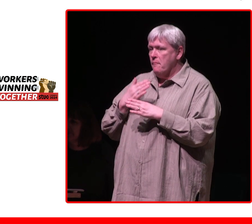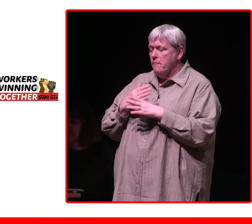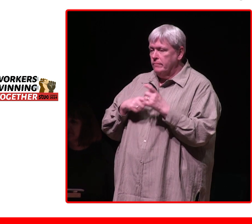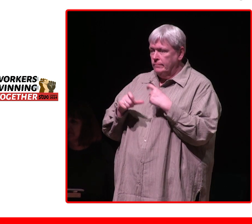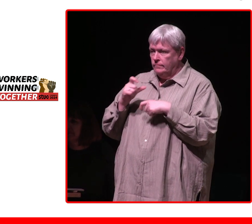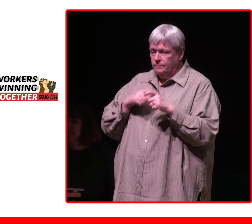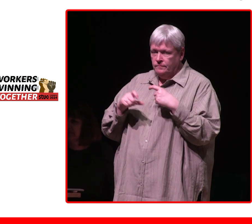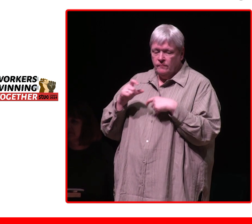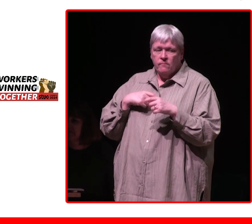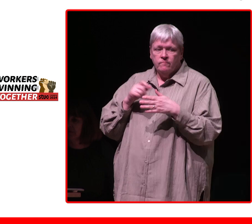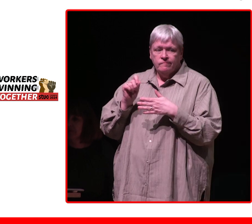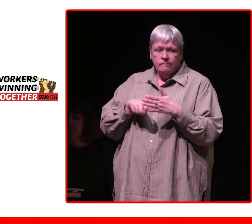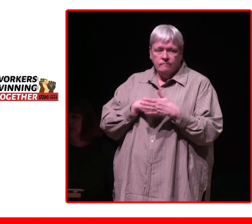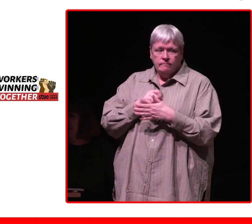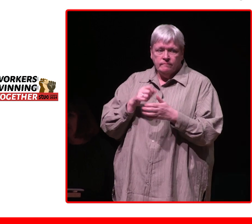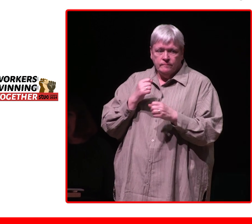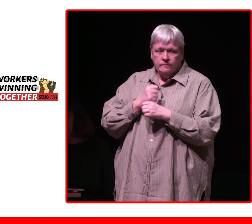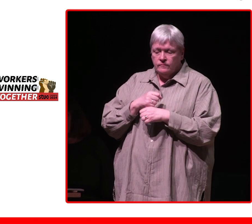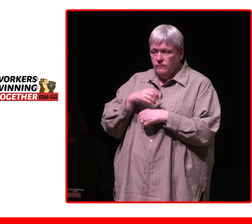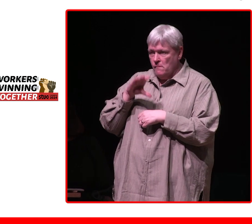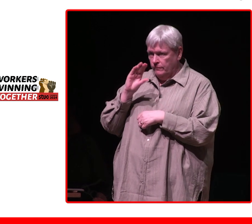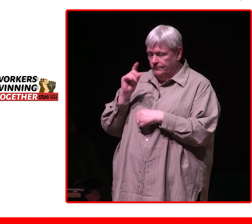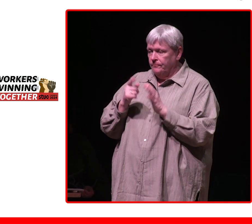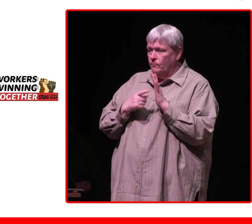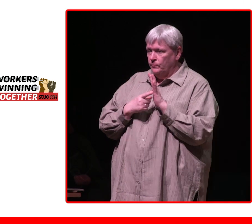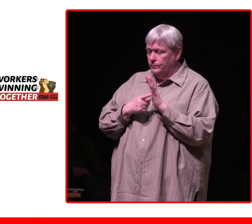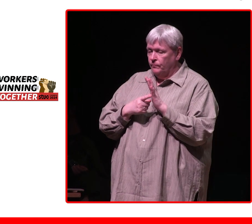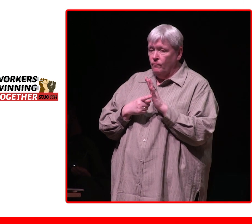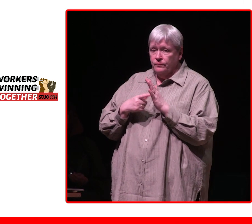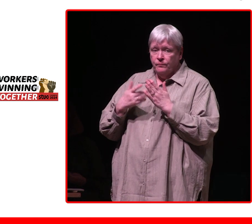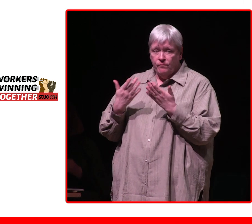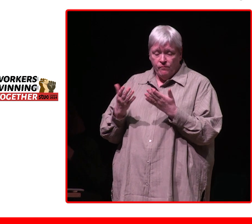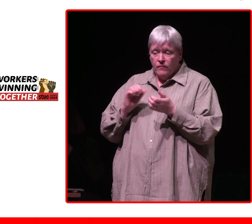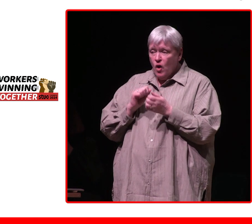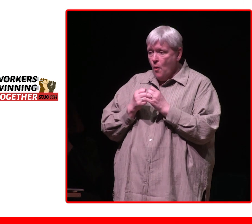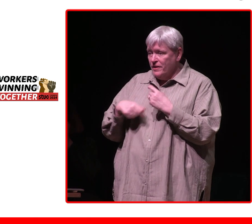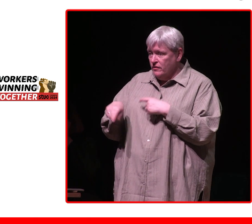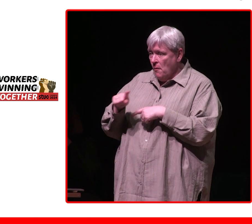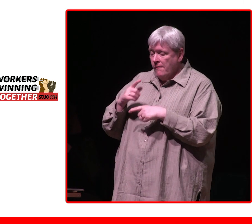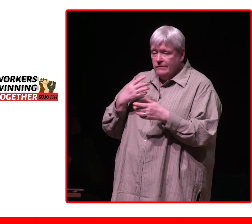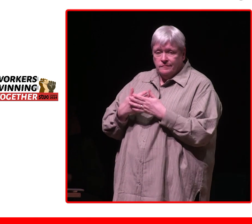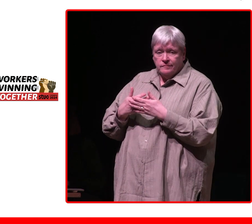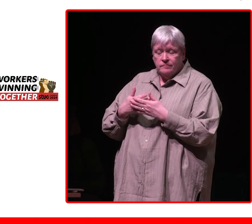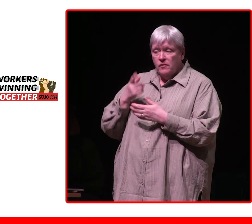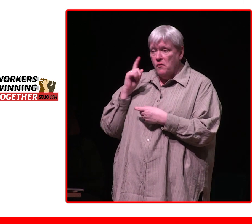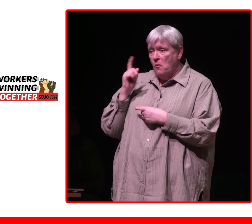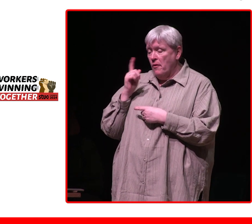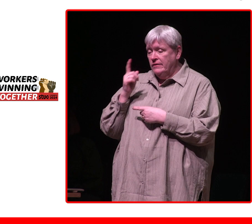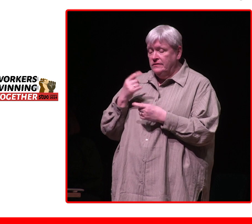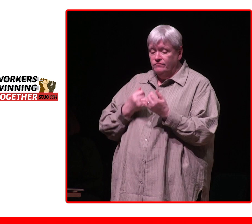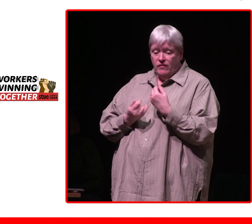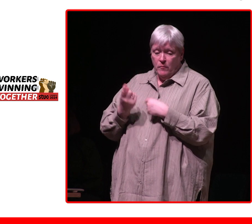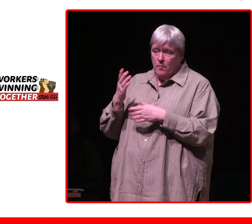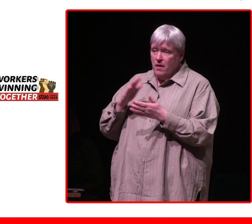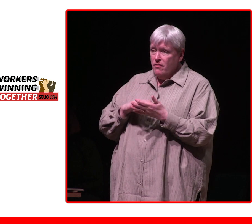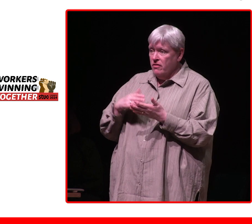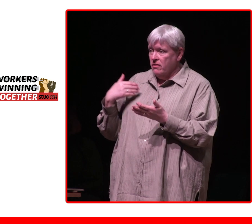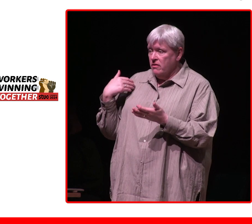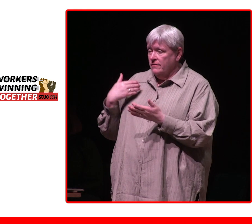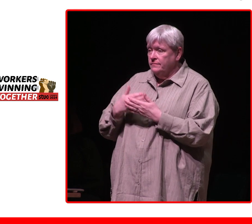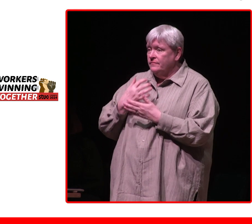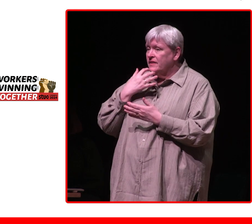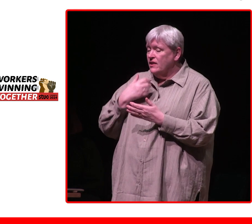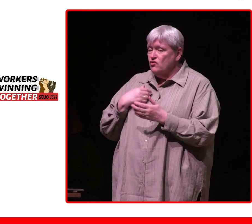General Council statement. President, Congress, comrades, there have been warnings over the last months that